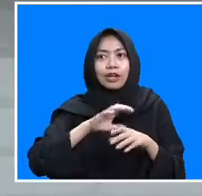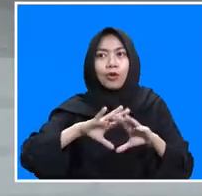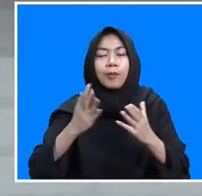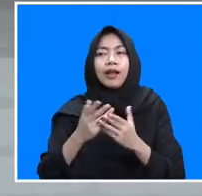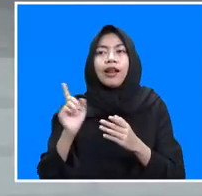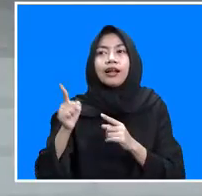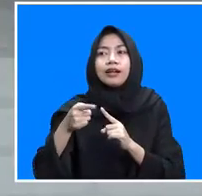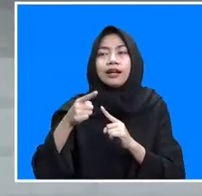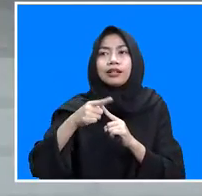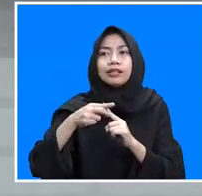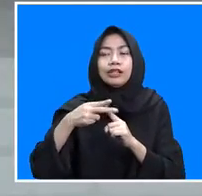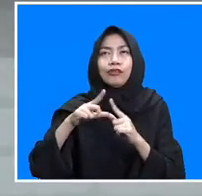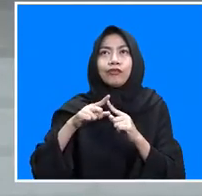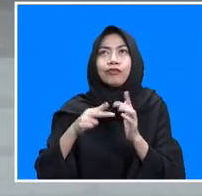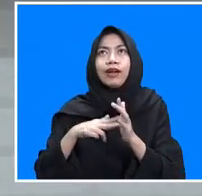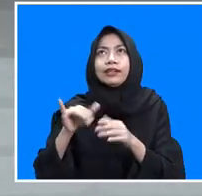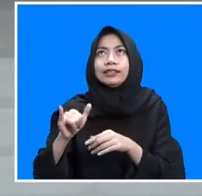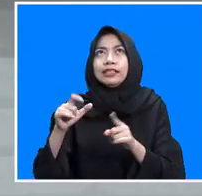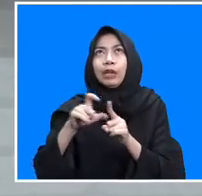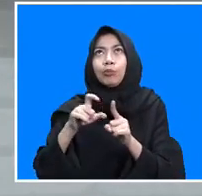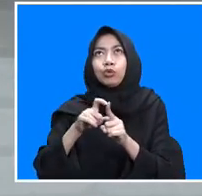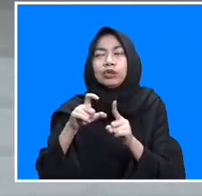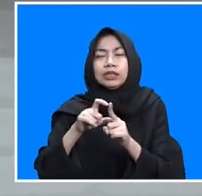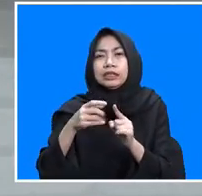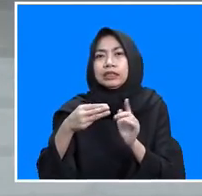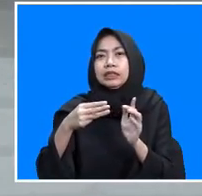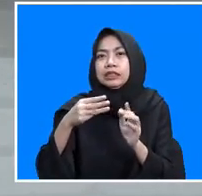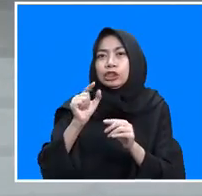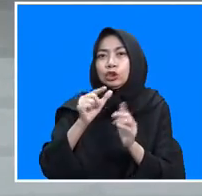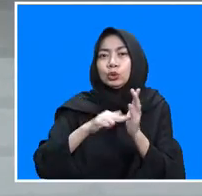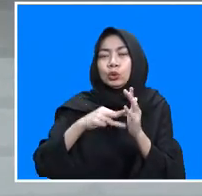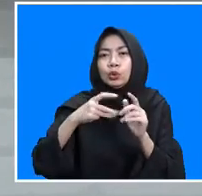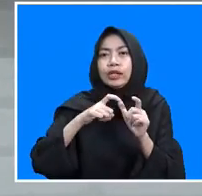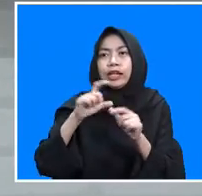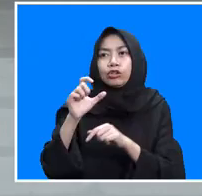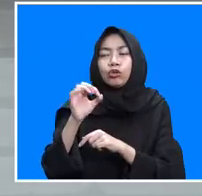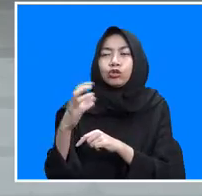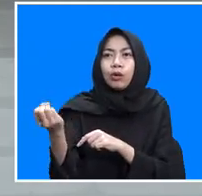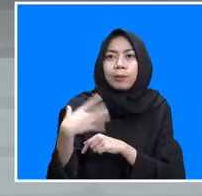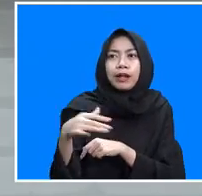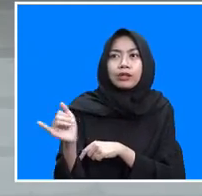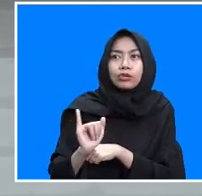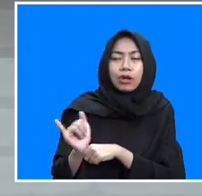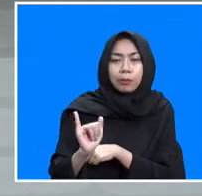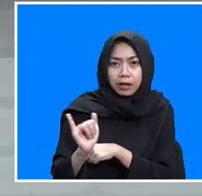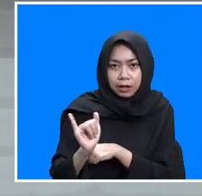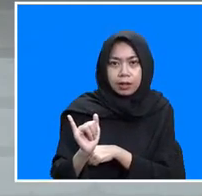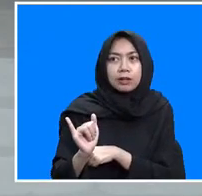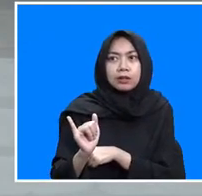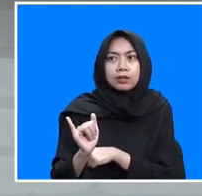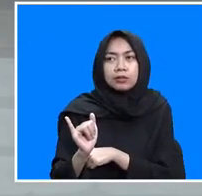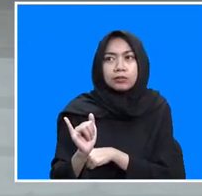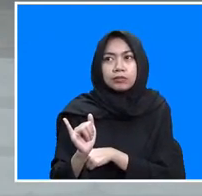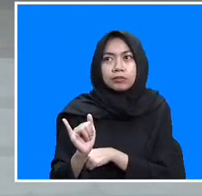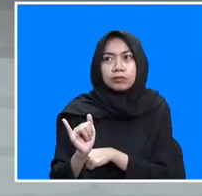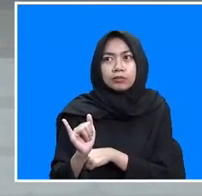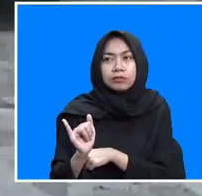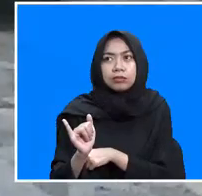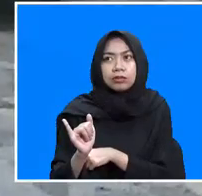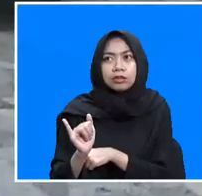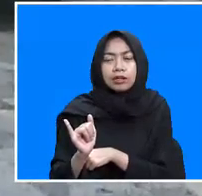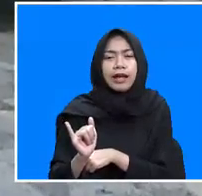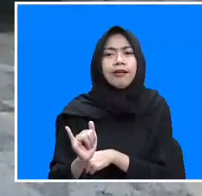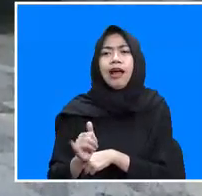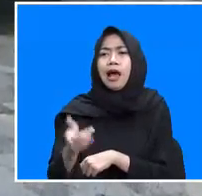for education in UNESCO, mentioned about this. I think also the head of UNICEF mentioned about this. Mm. Why